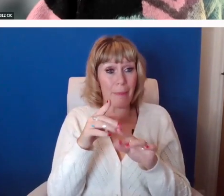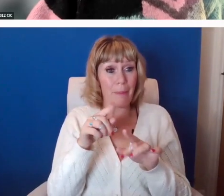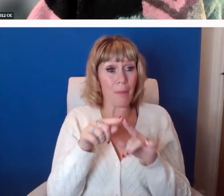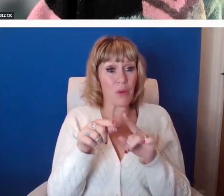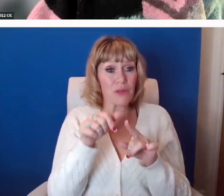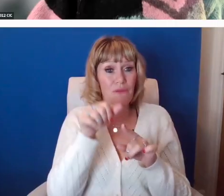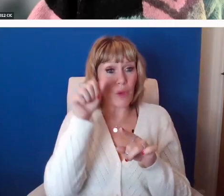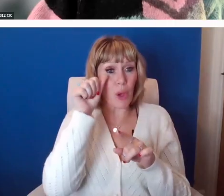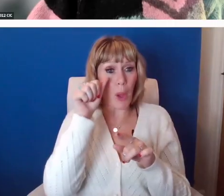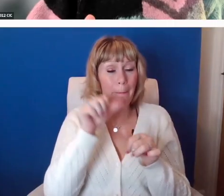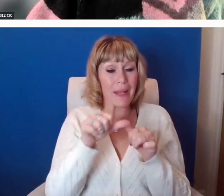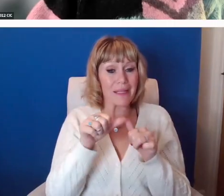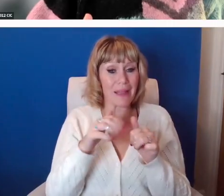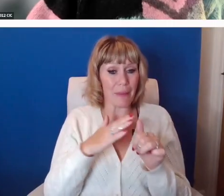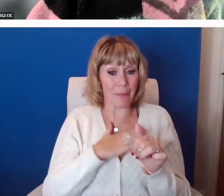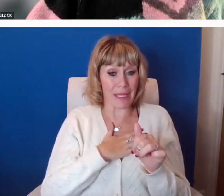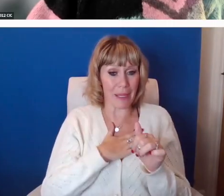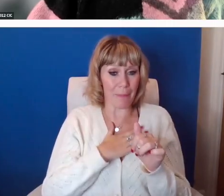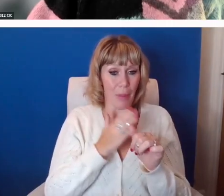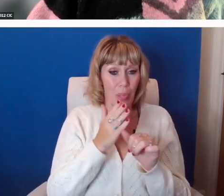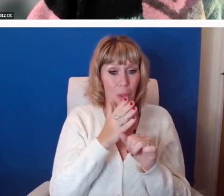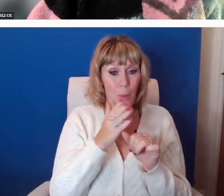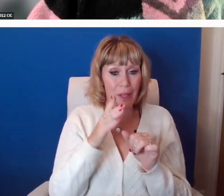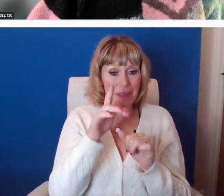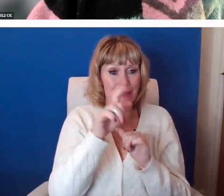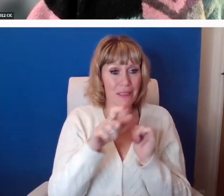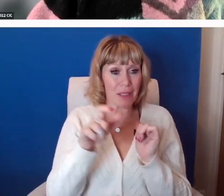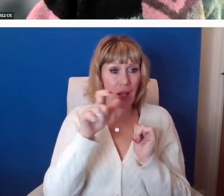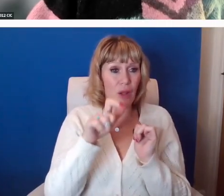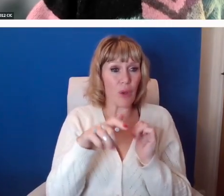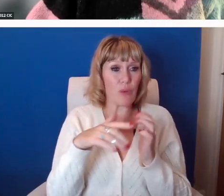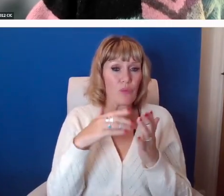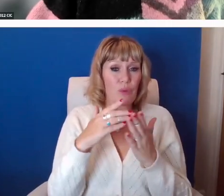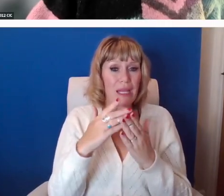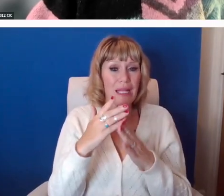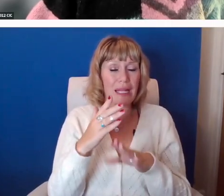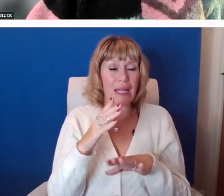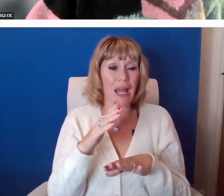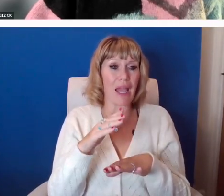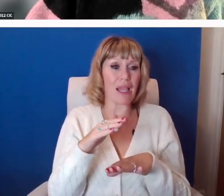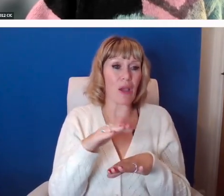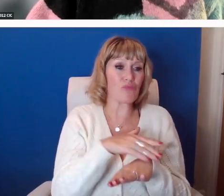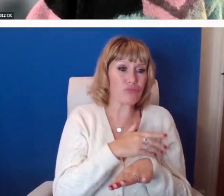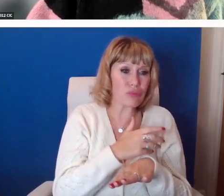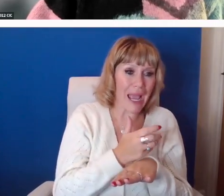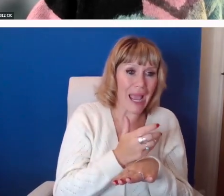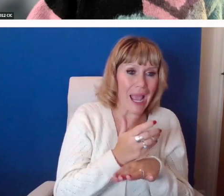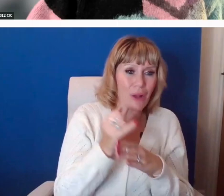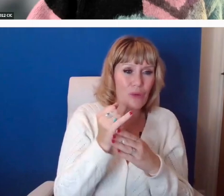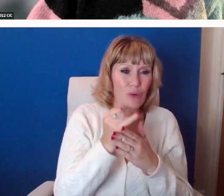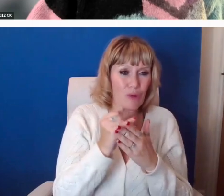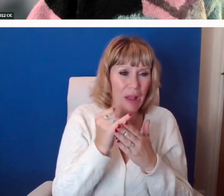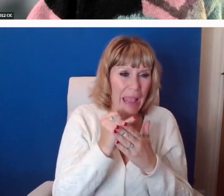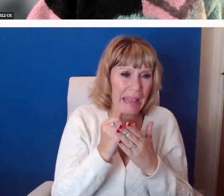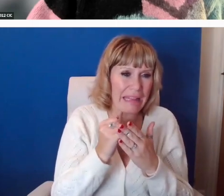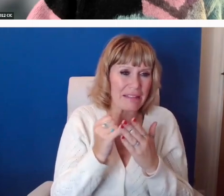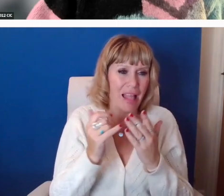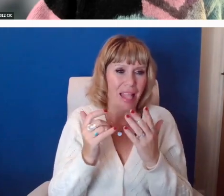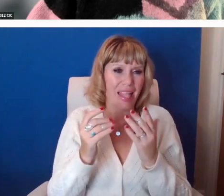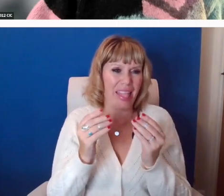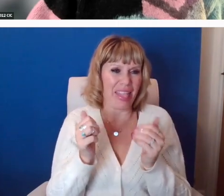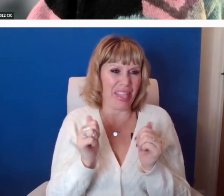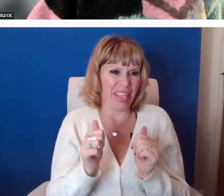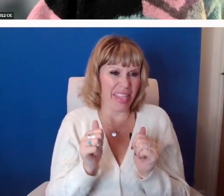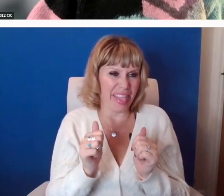the Western coloured palettes, the tradition is always kind of sludgy greens, browns, and greys, which I think has an awful lot to do with the